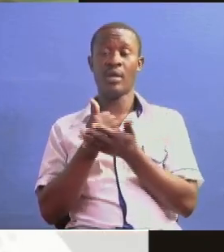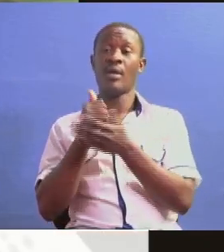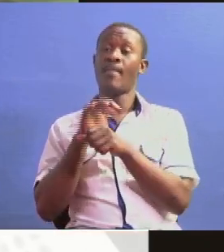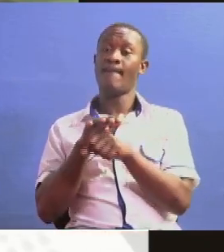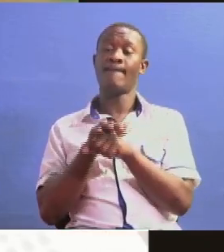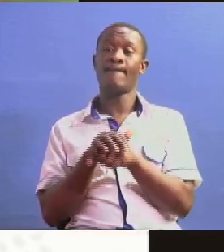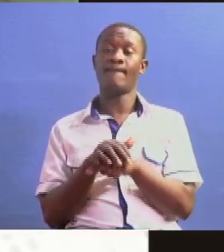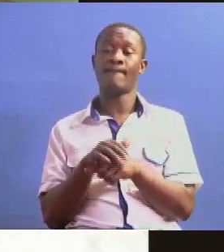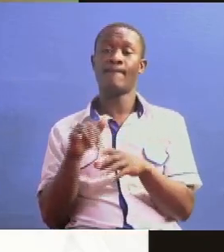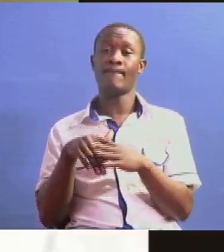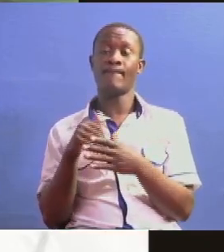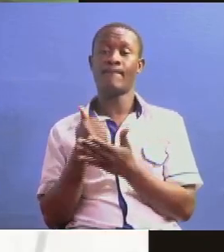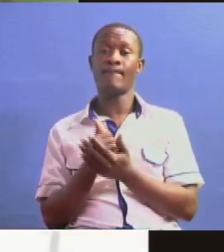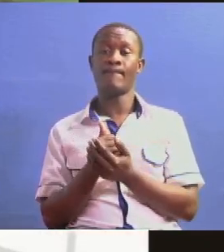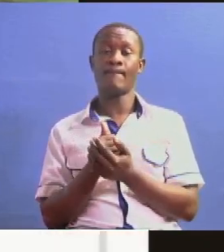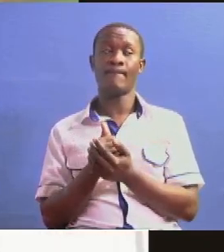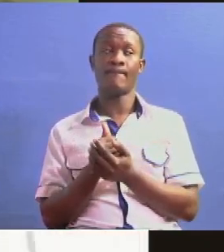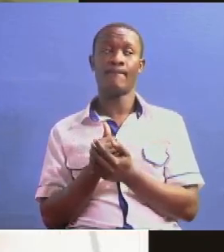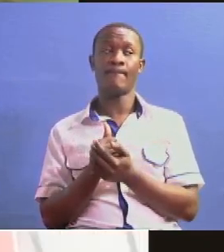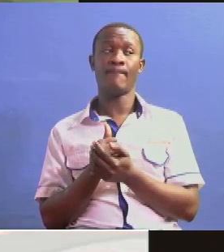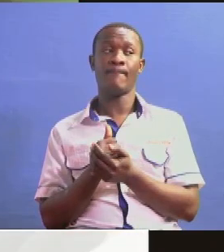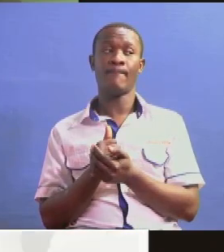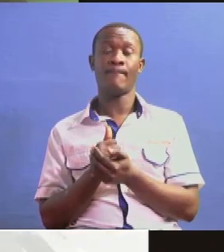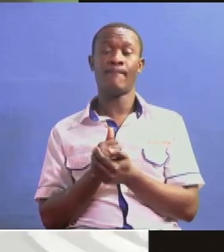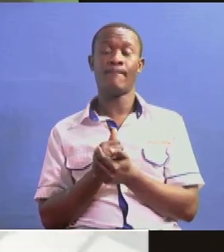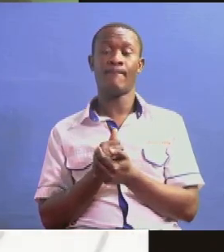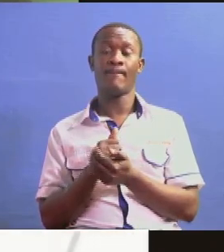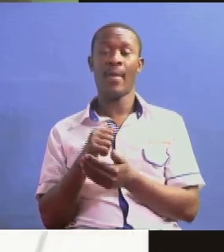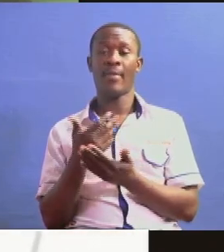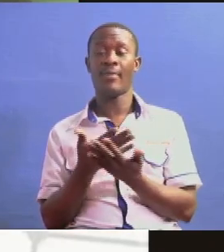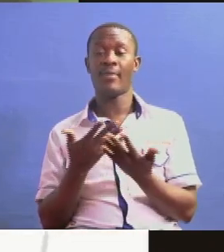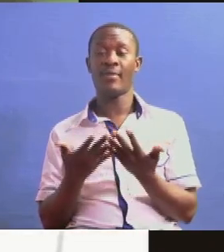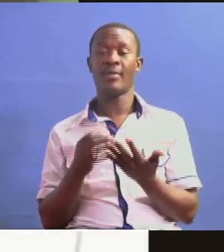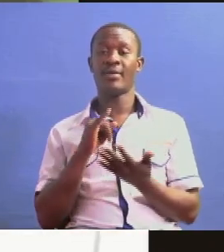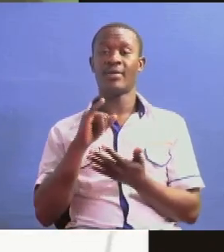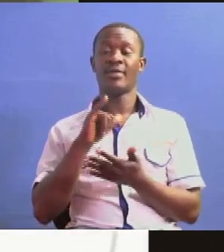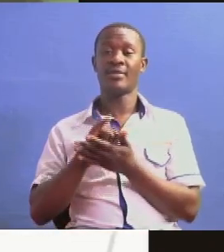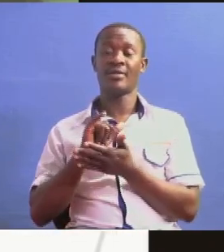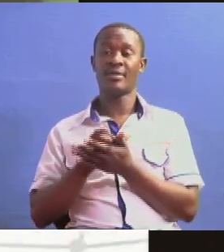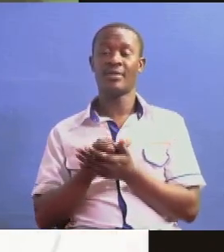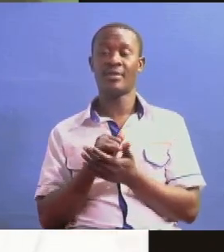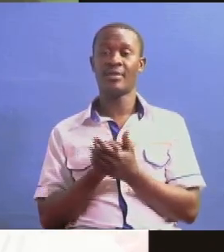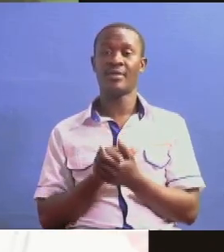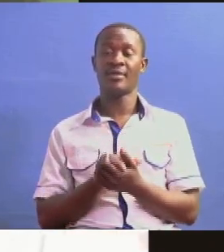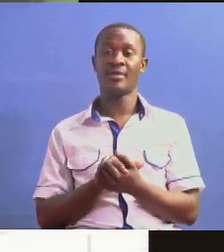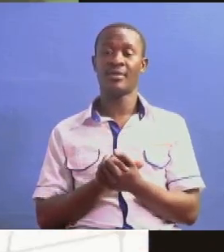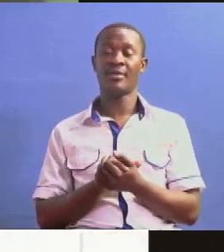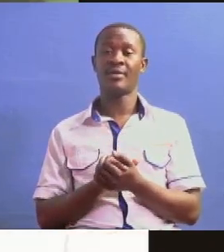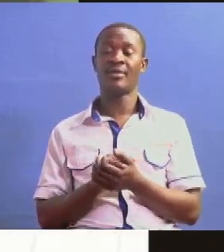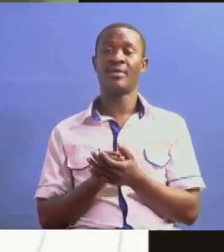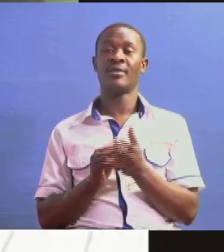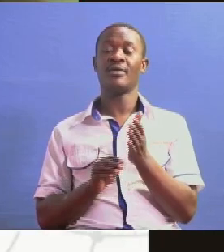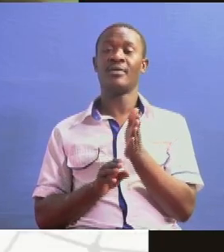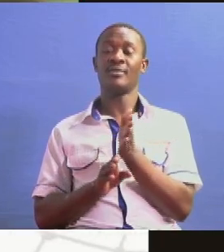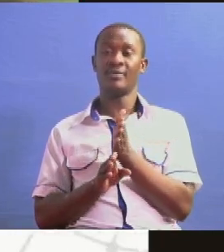Okay. And then the other thing is that at junior secondary,